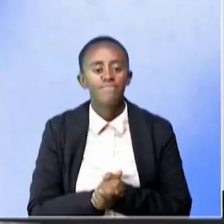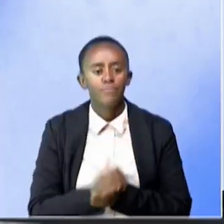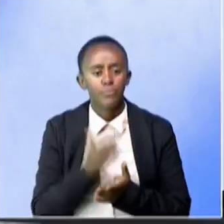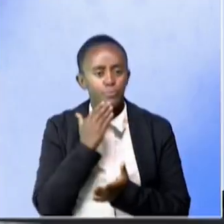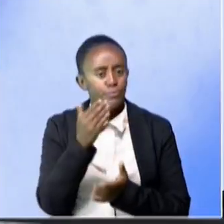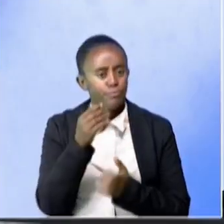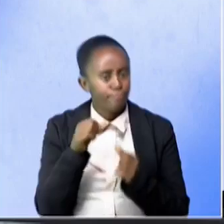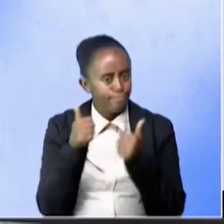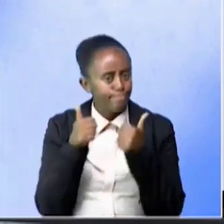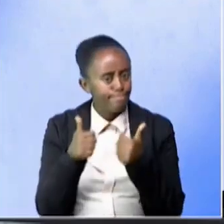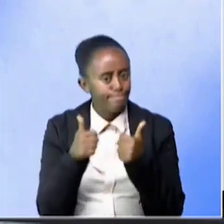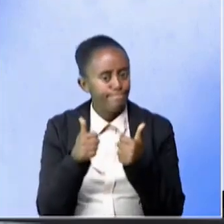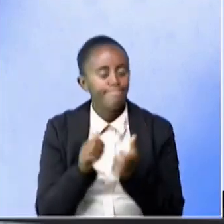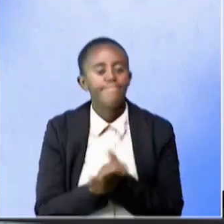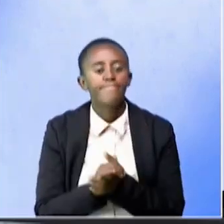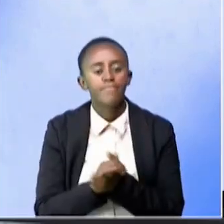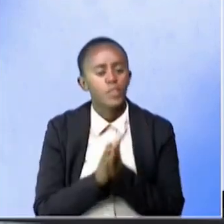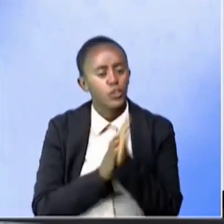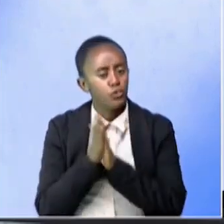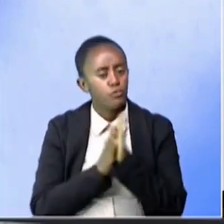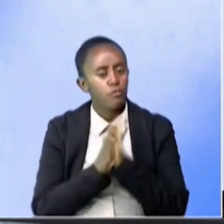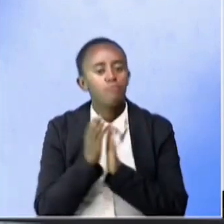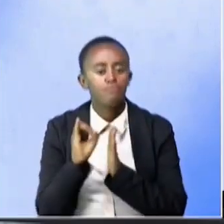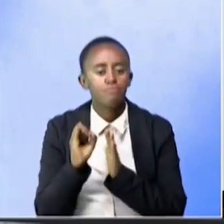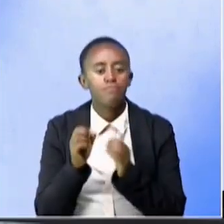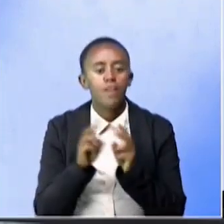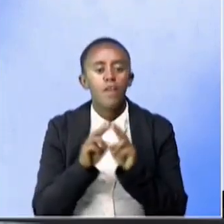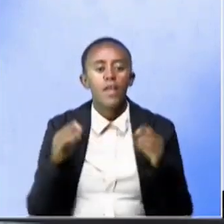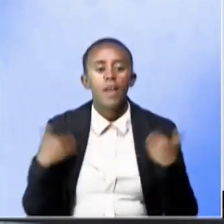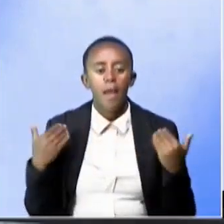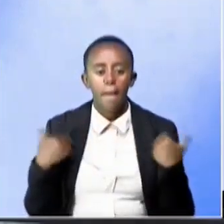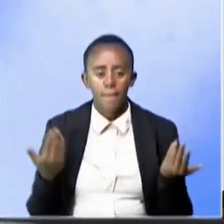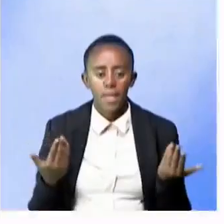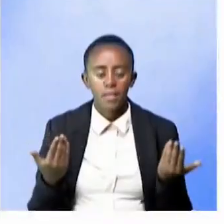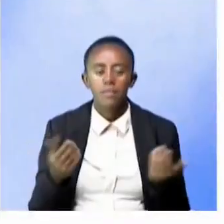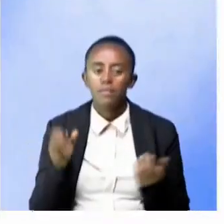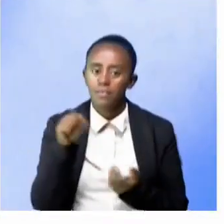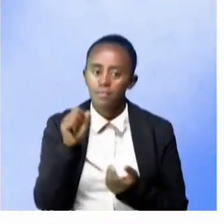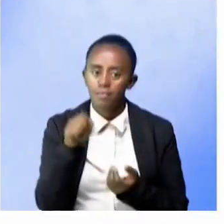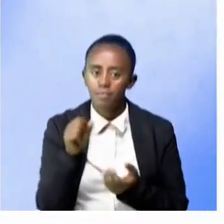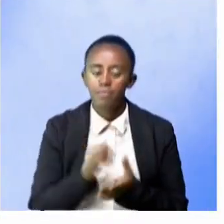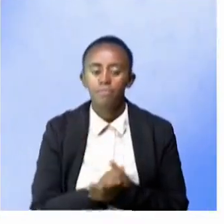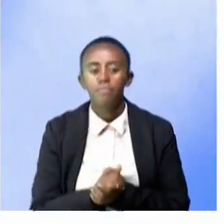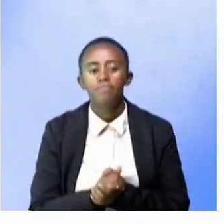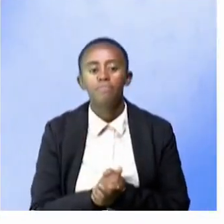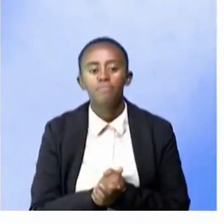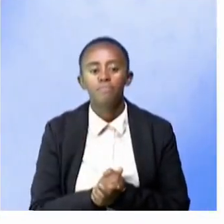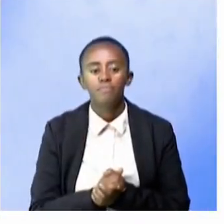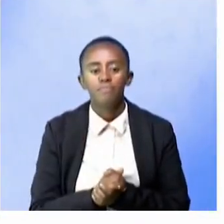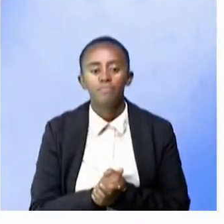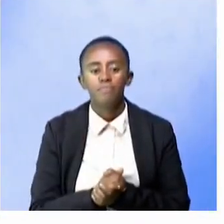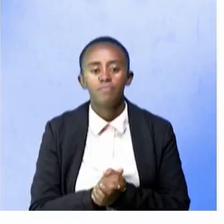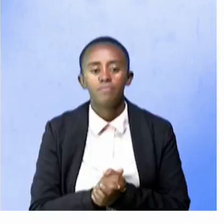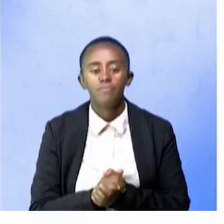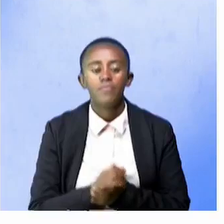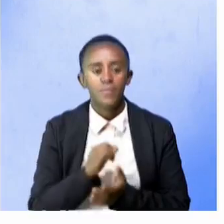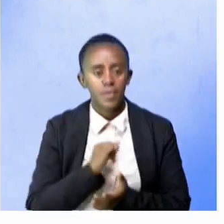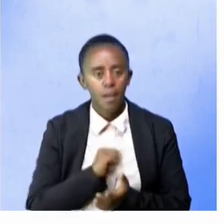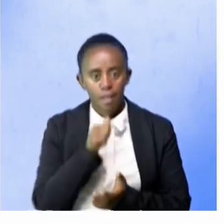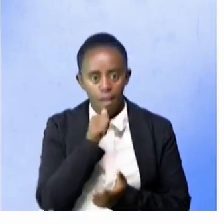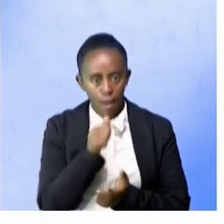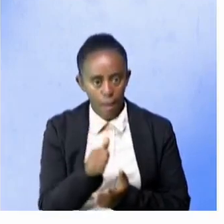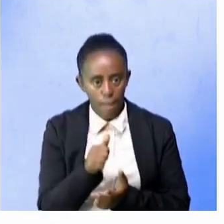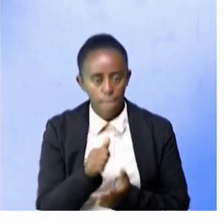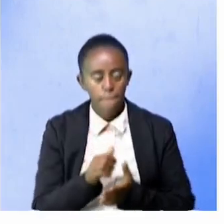Good. That's right. That's interesting one. Very happy. Yeah. Right? I am